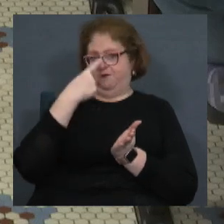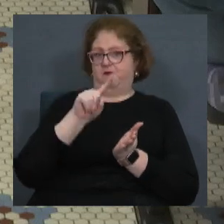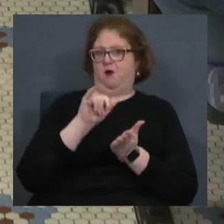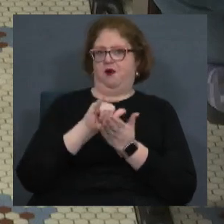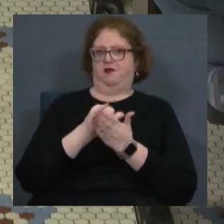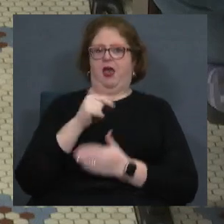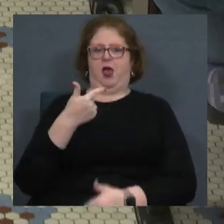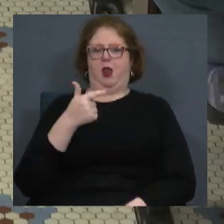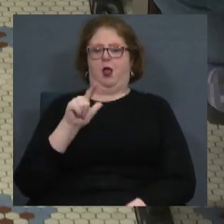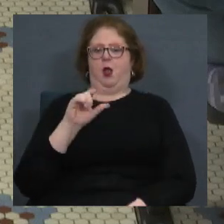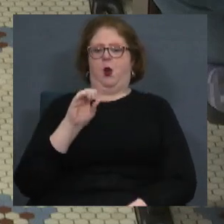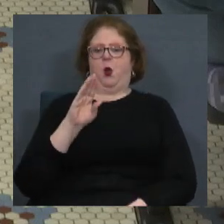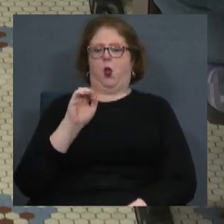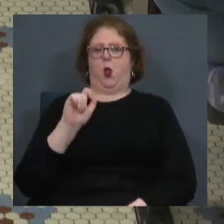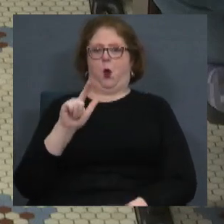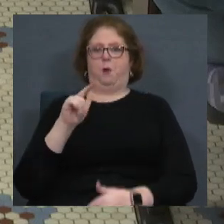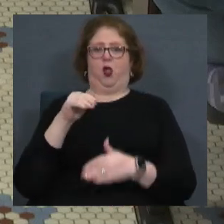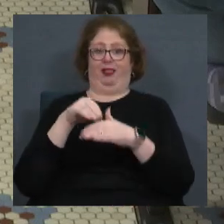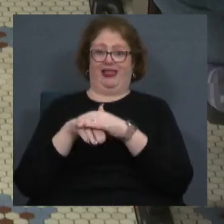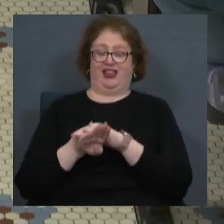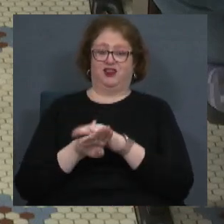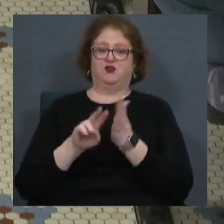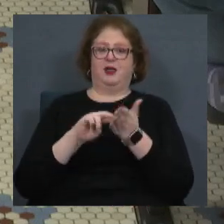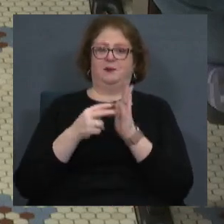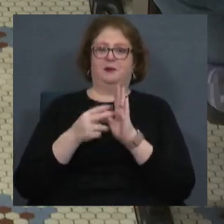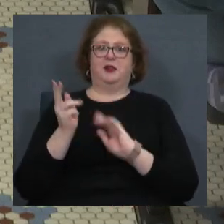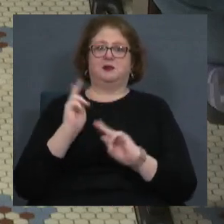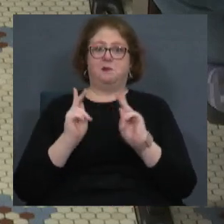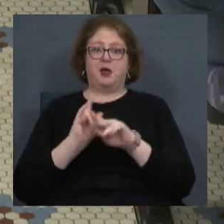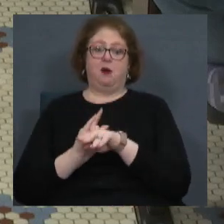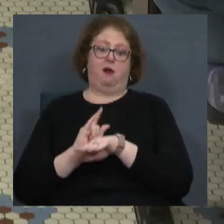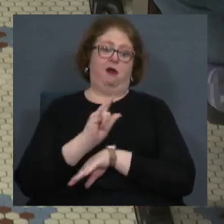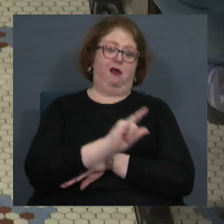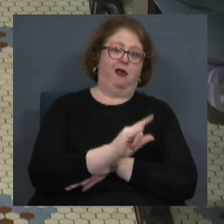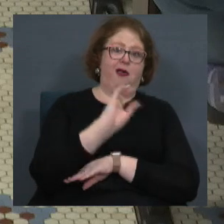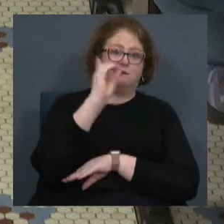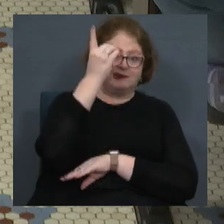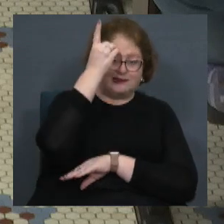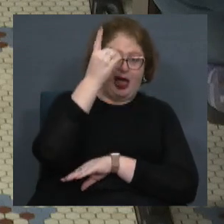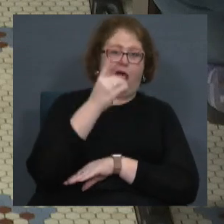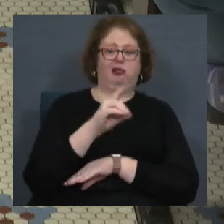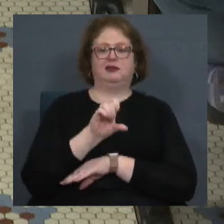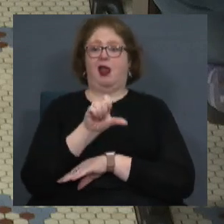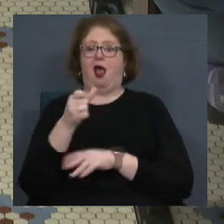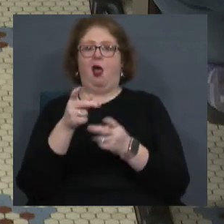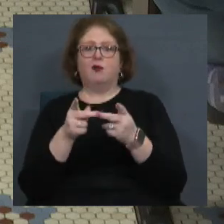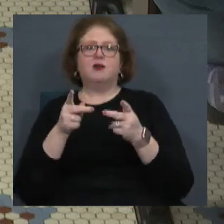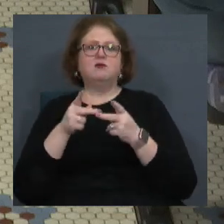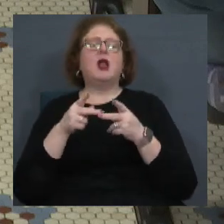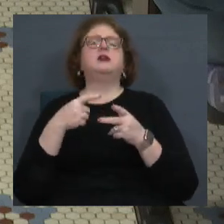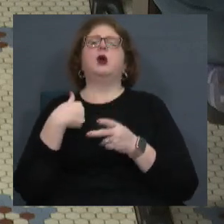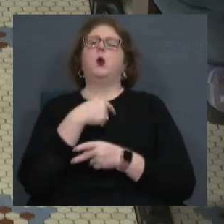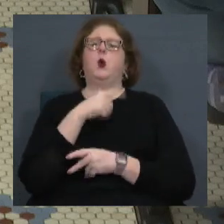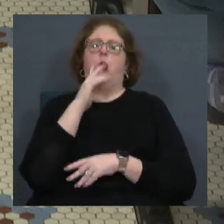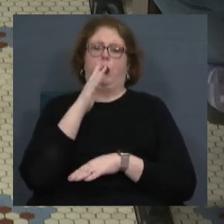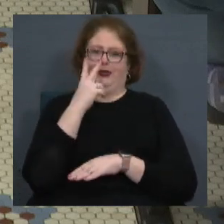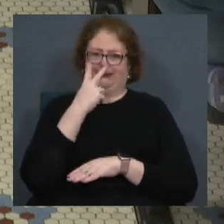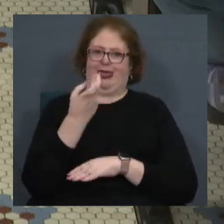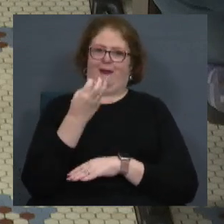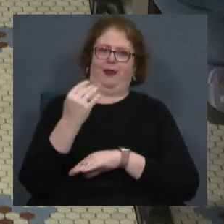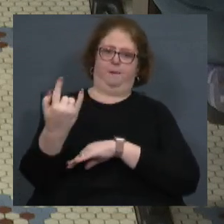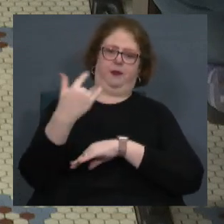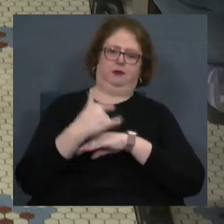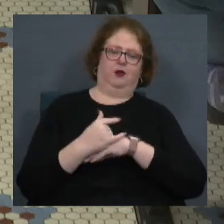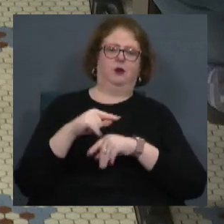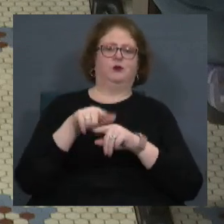mean that folks, rather than go to Dallas and other places, could come to Little Rock. And we'll see increased travel from all over, because people travel all over to